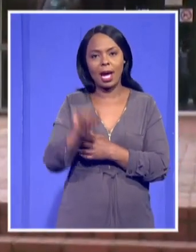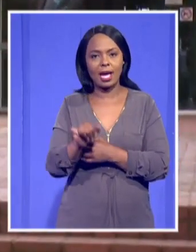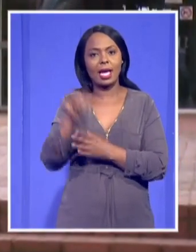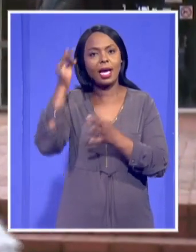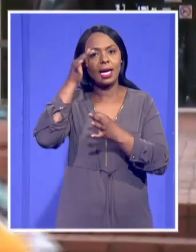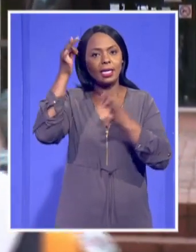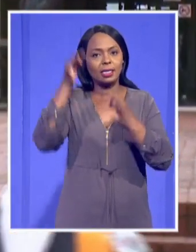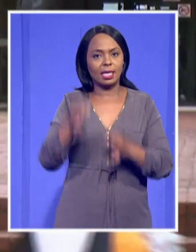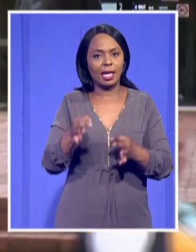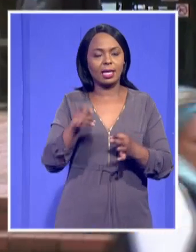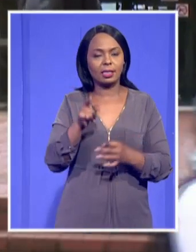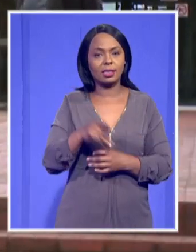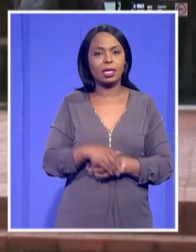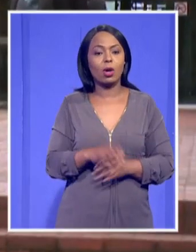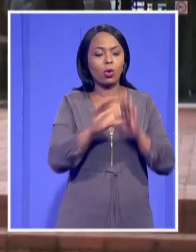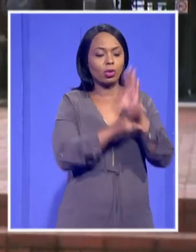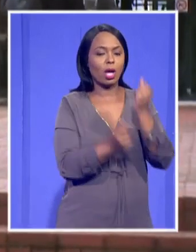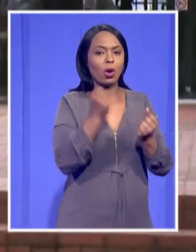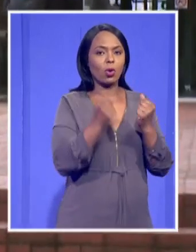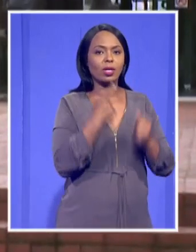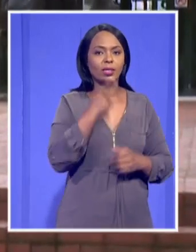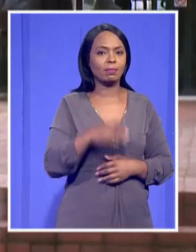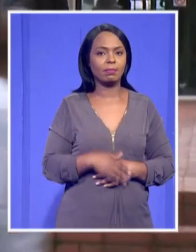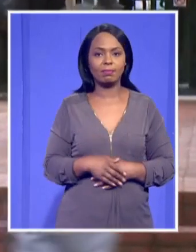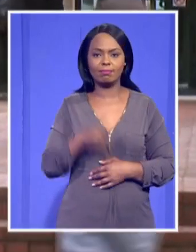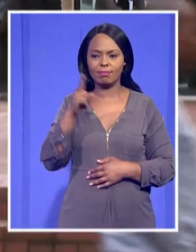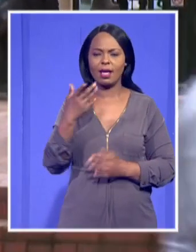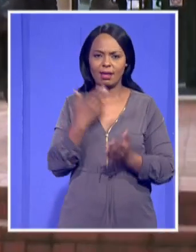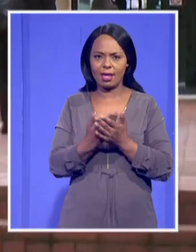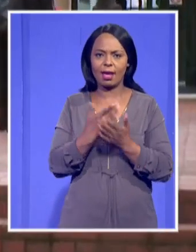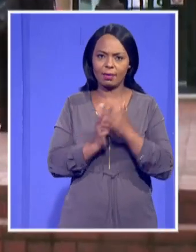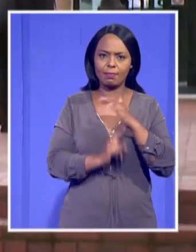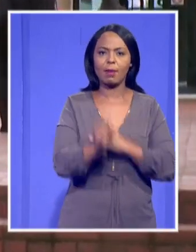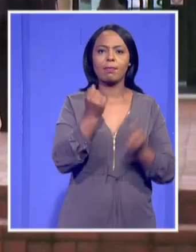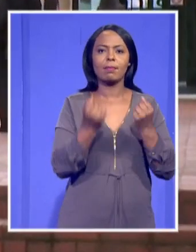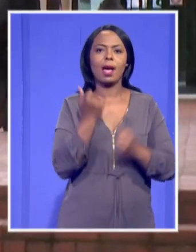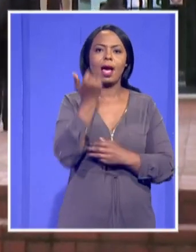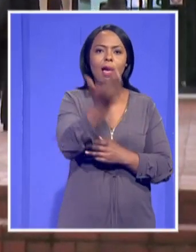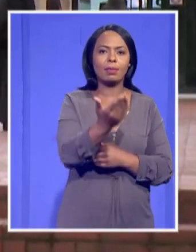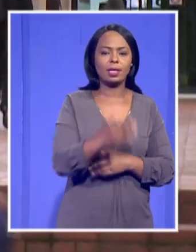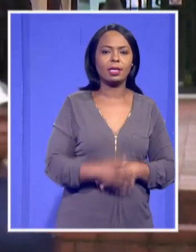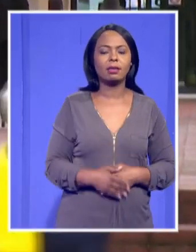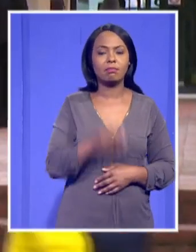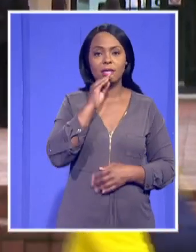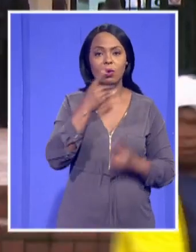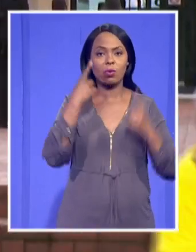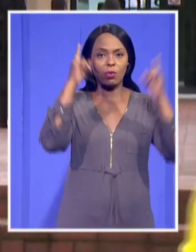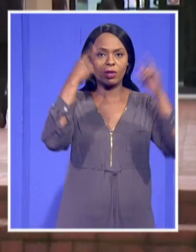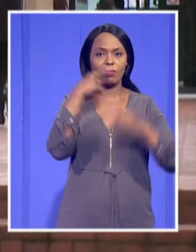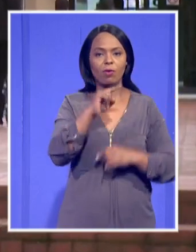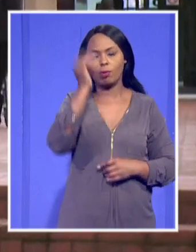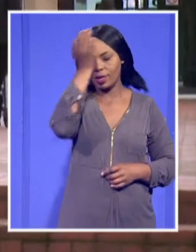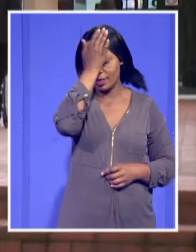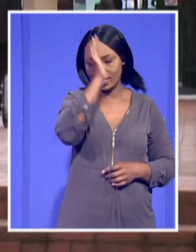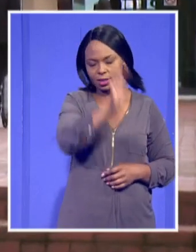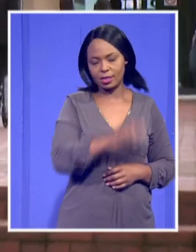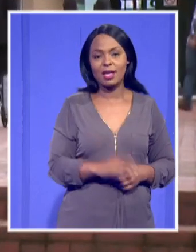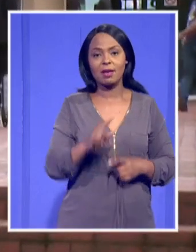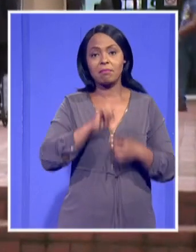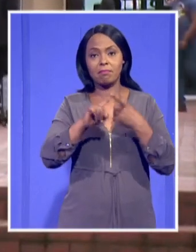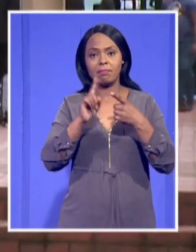the Constitutional Court said that decision is appealable. So that, in fact, was a big win for His Excellency President Zuma. That's the first